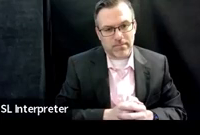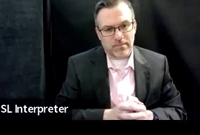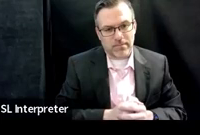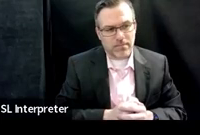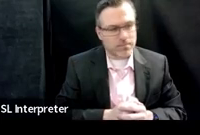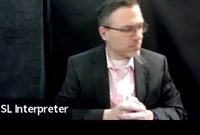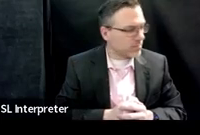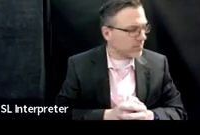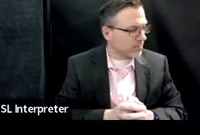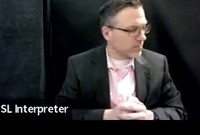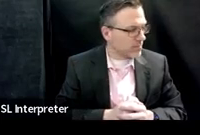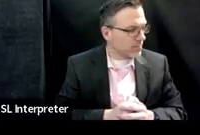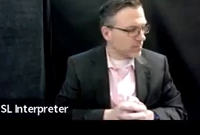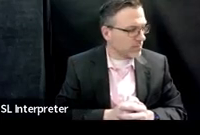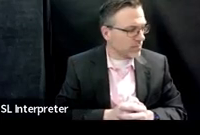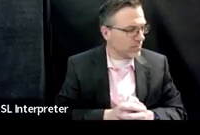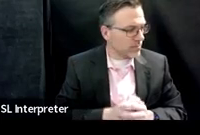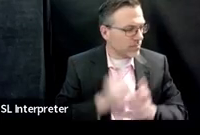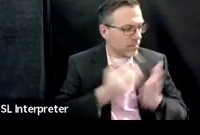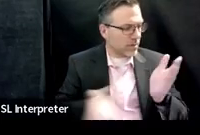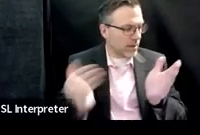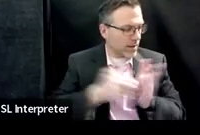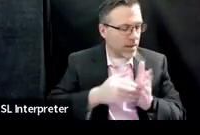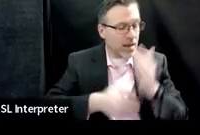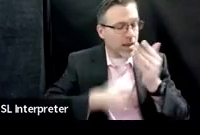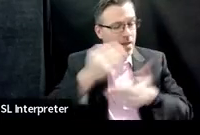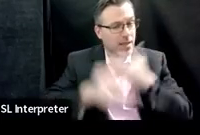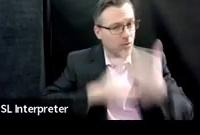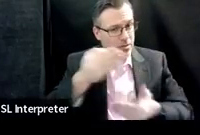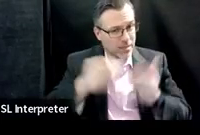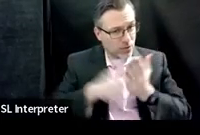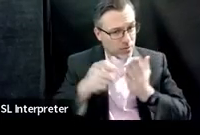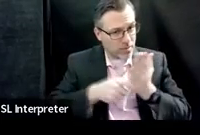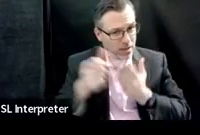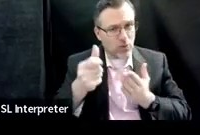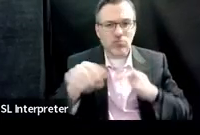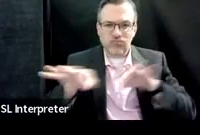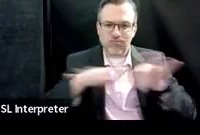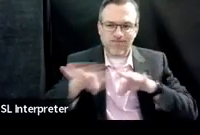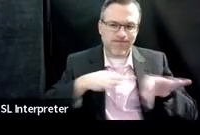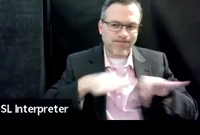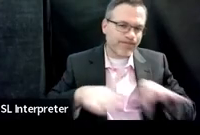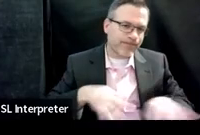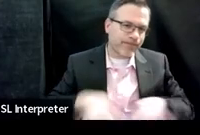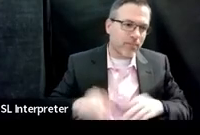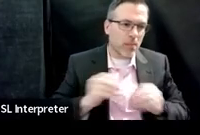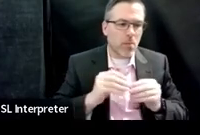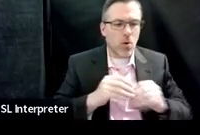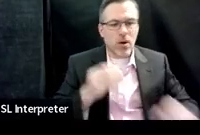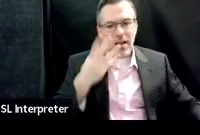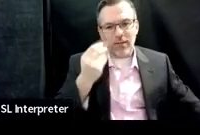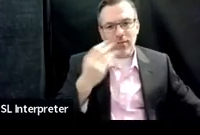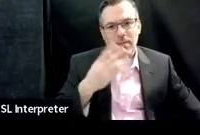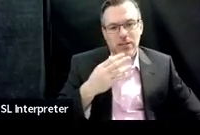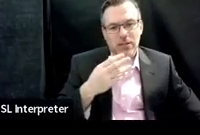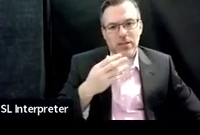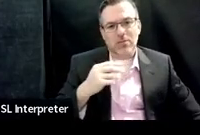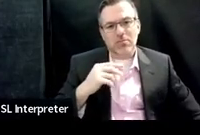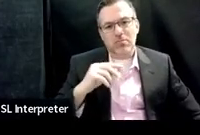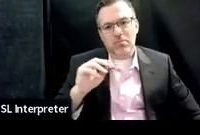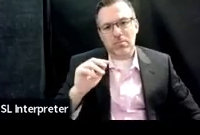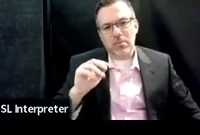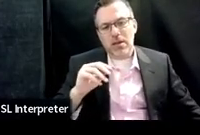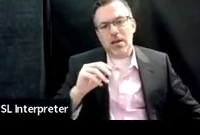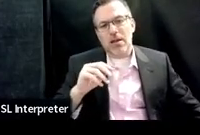And then again, the procedural manual has directions and goes into much more detail about the purpose